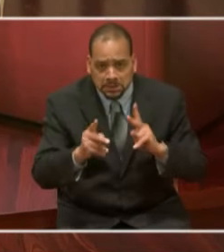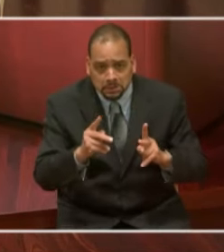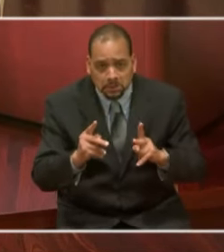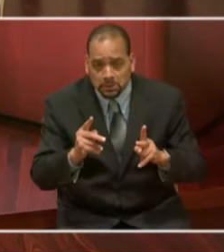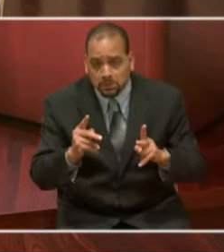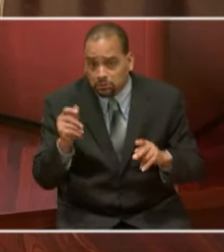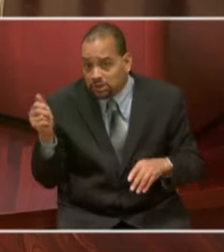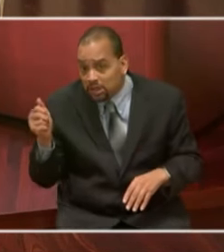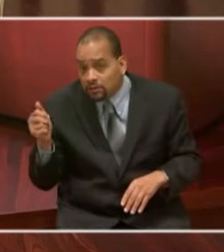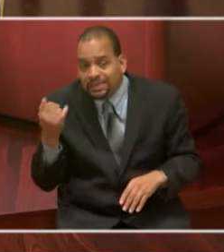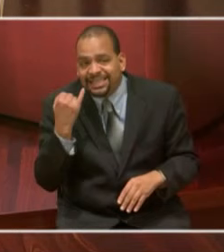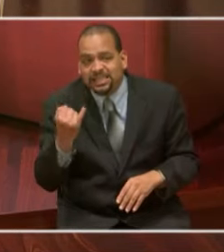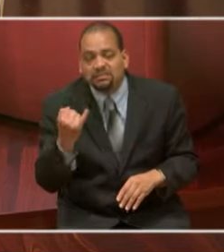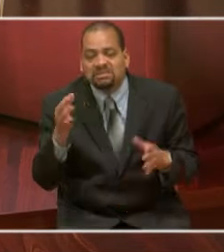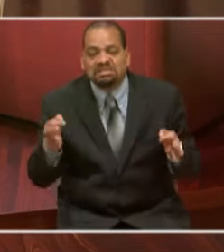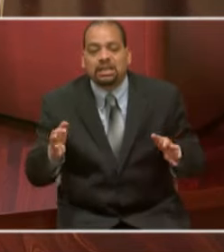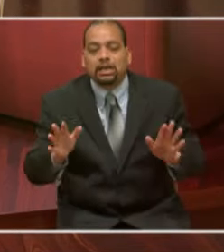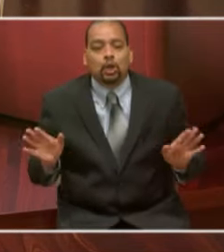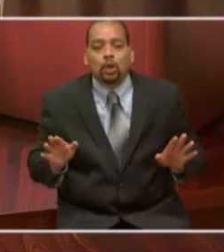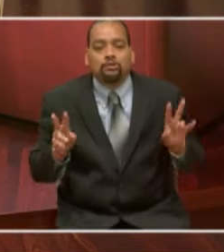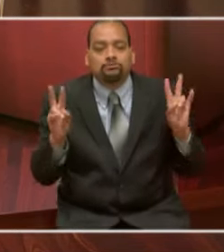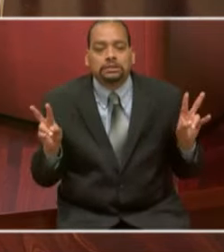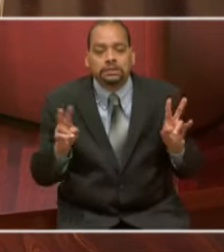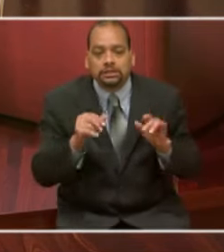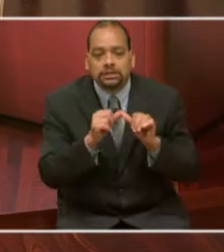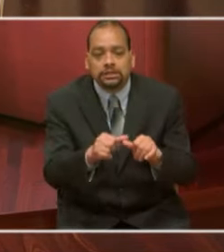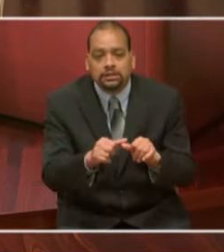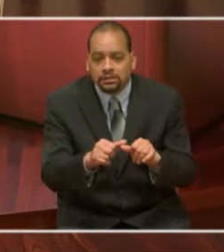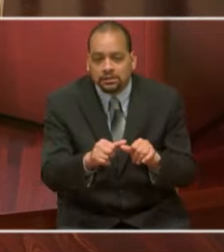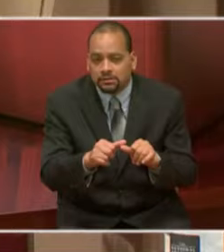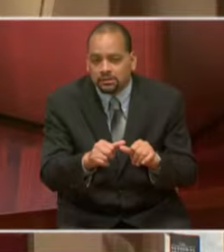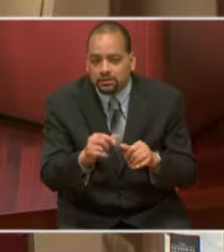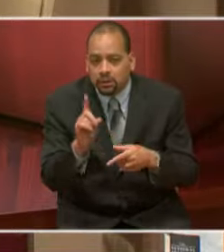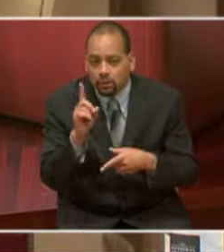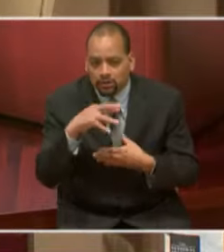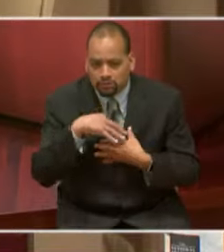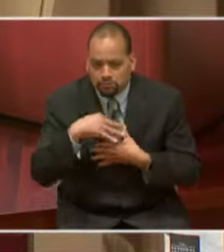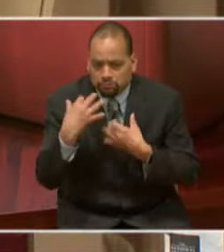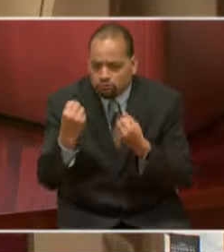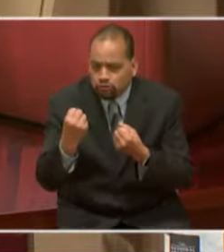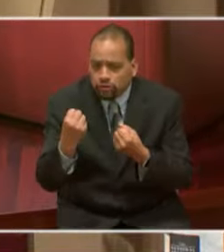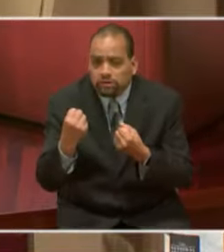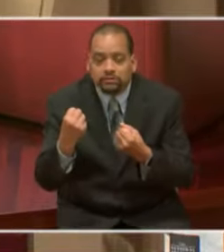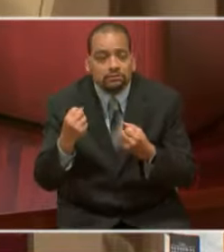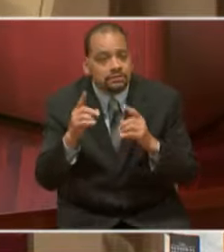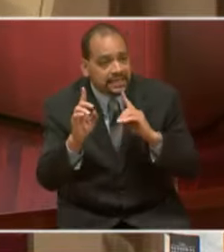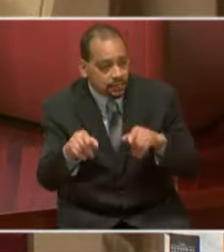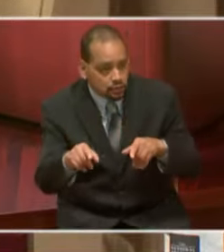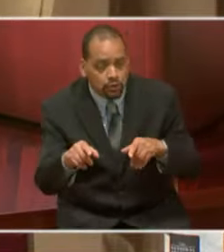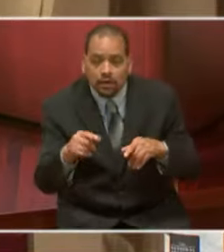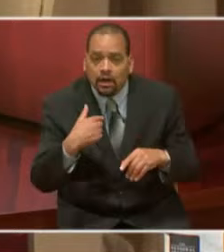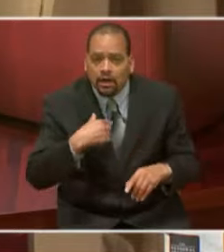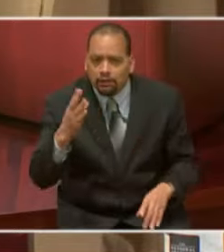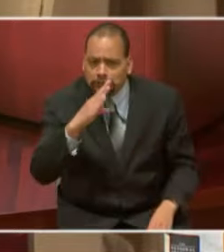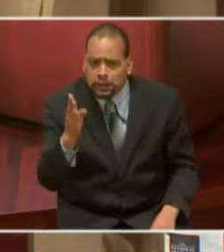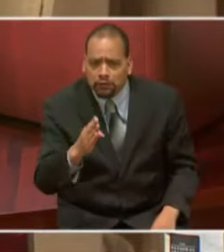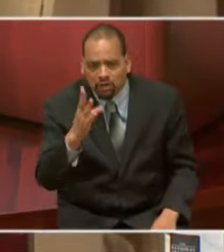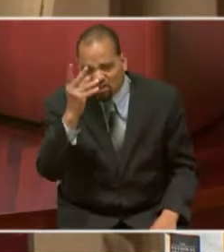were in Johannesburg, and we were supposed to go and meet with a group of young